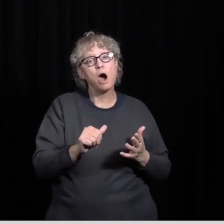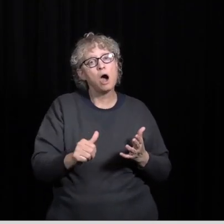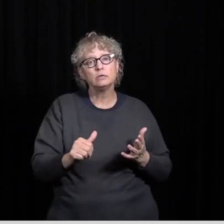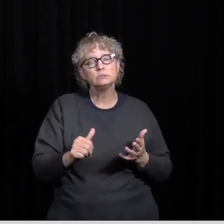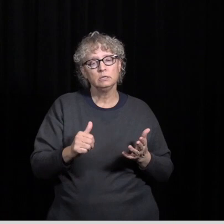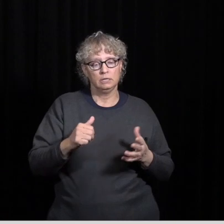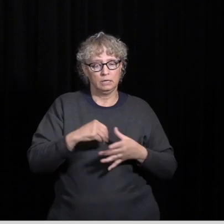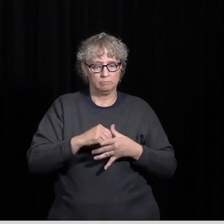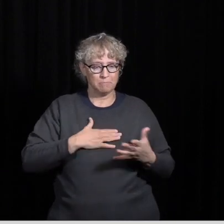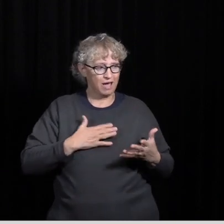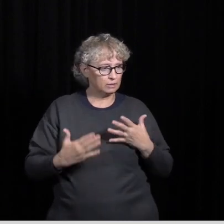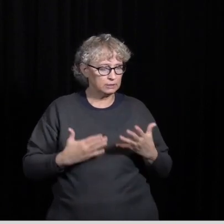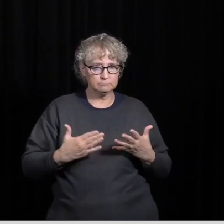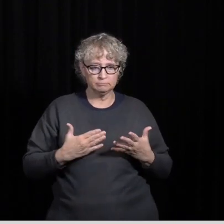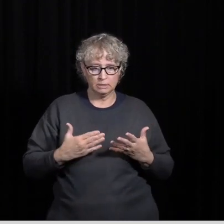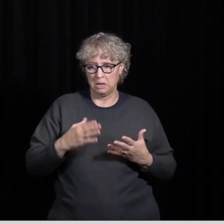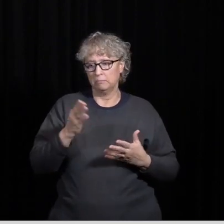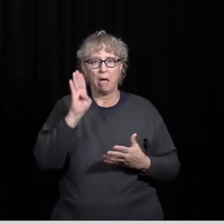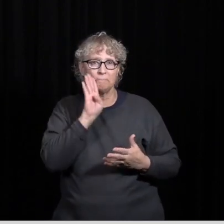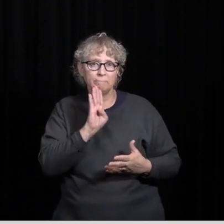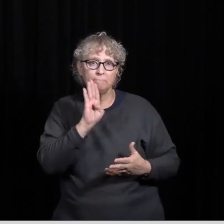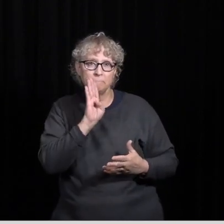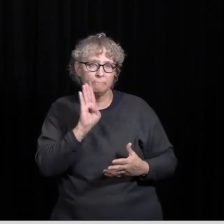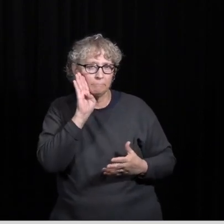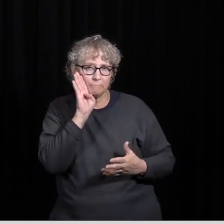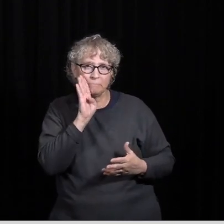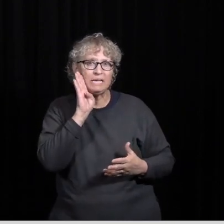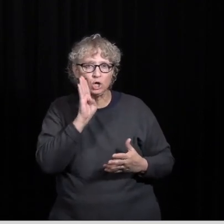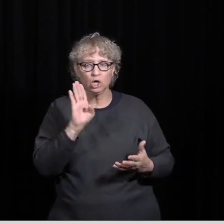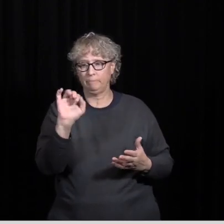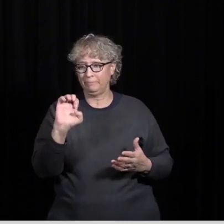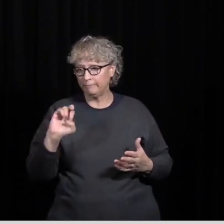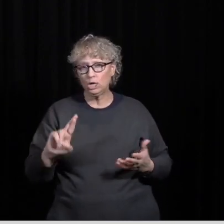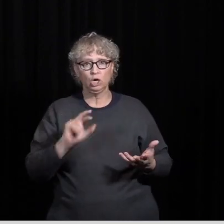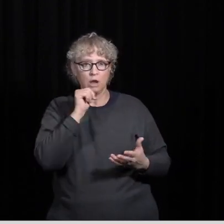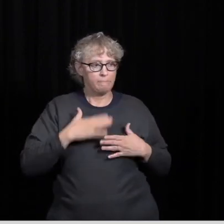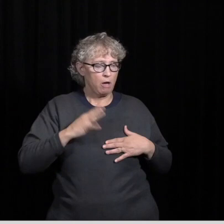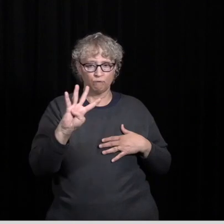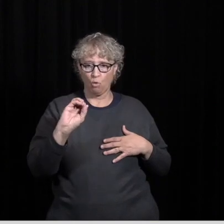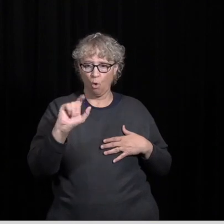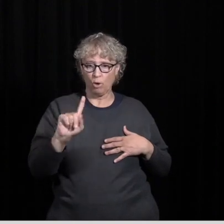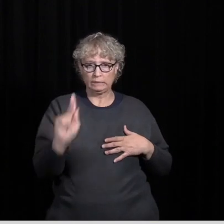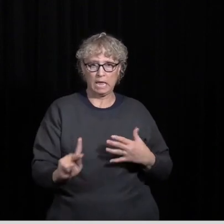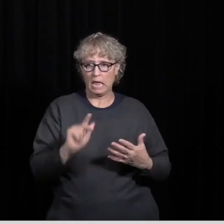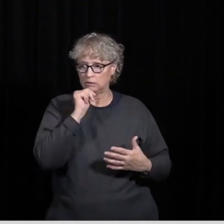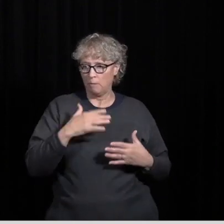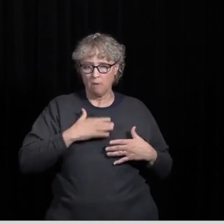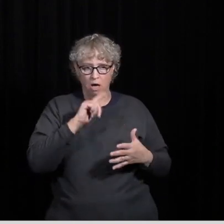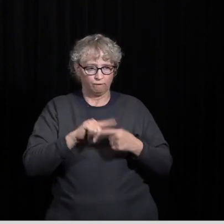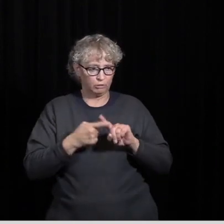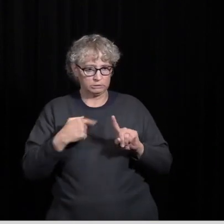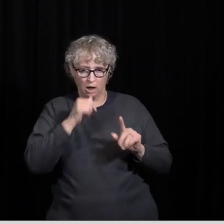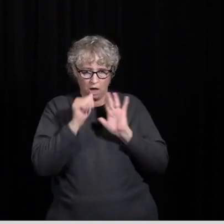it is not in my, I don't know, my case of beer that I'm taking refuge. It's not in my 401k that I'm taking refuge. It's not in my friends. But at the